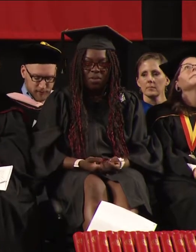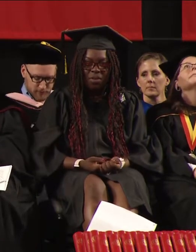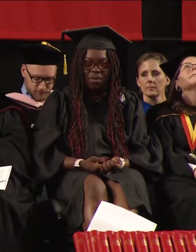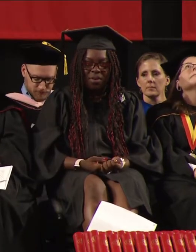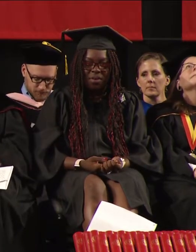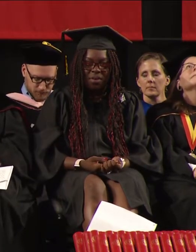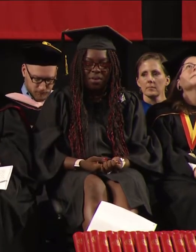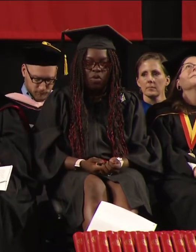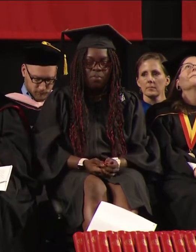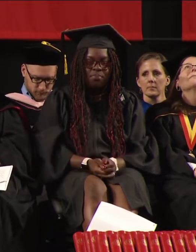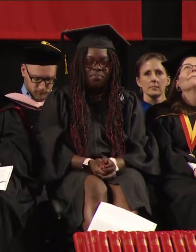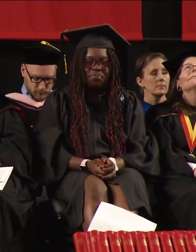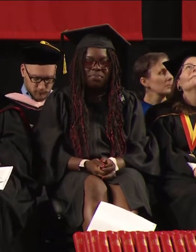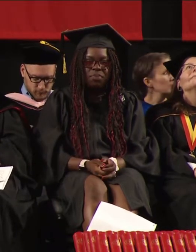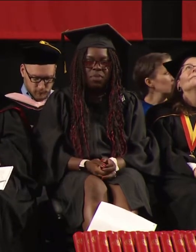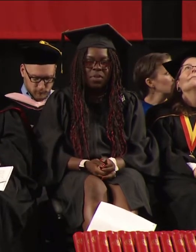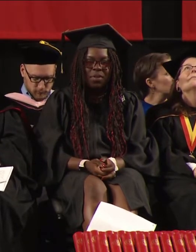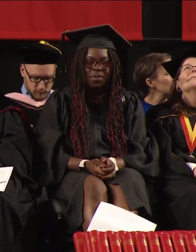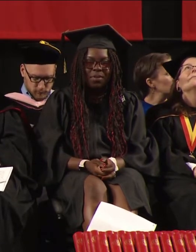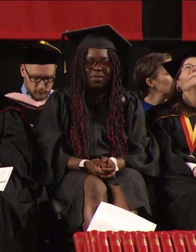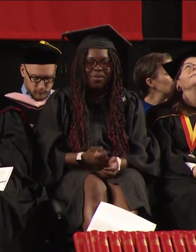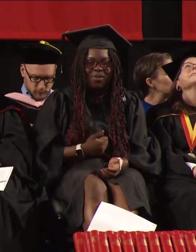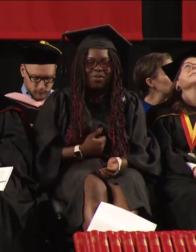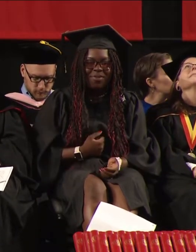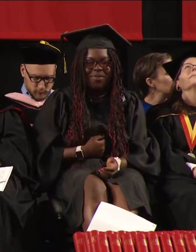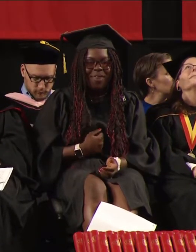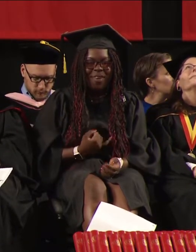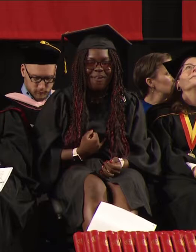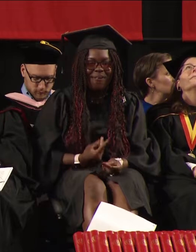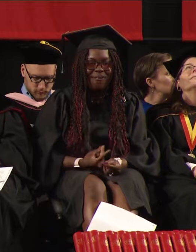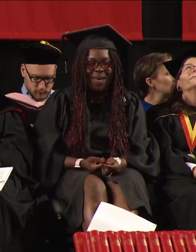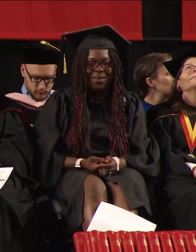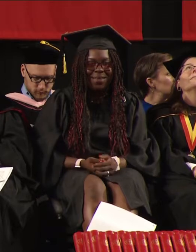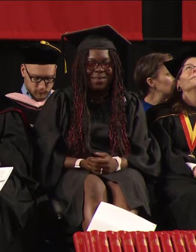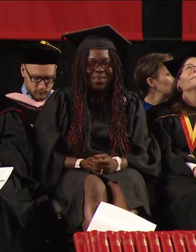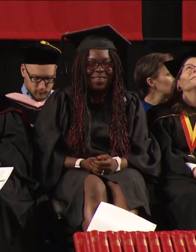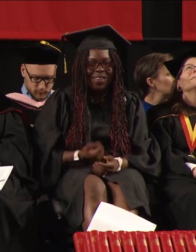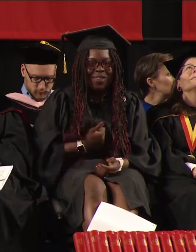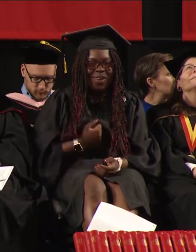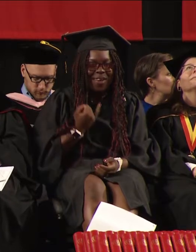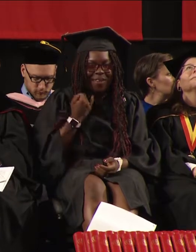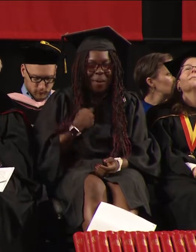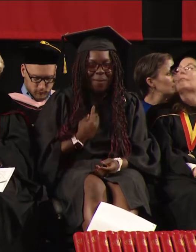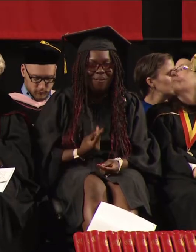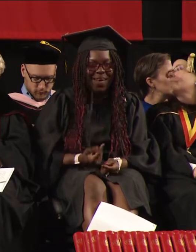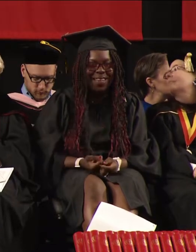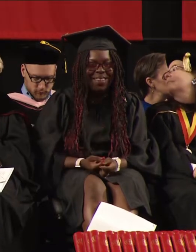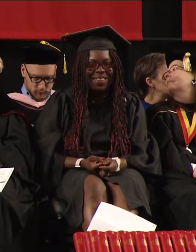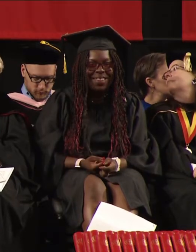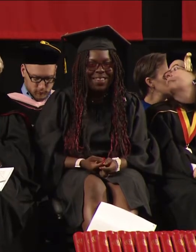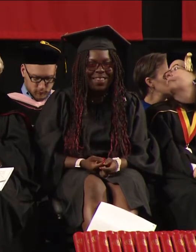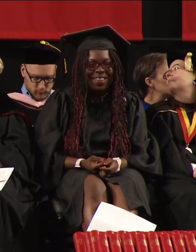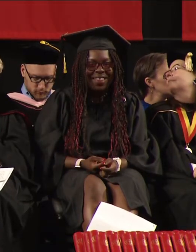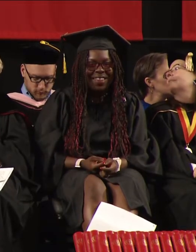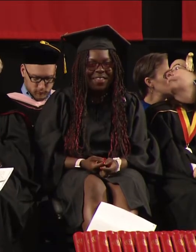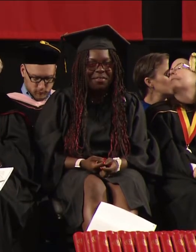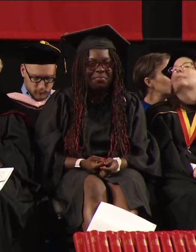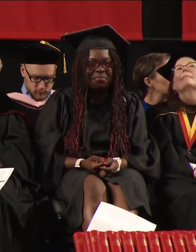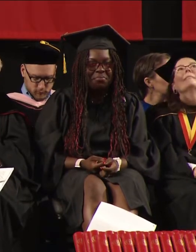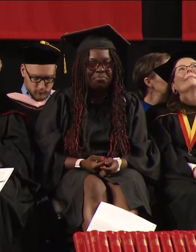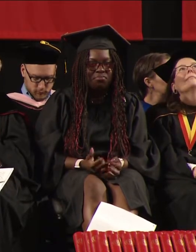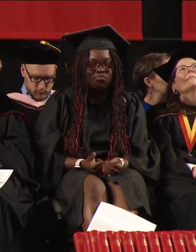years old, settling in Oklahoma where her father worked in the dairy business. She became a US citizen in